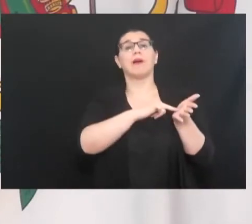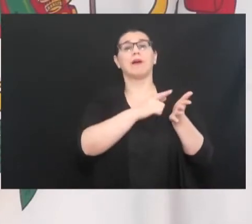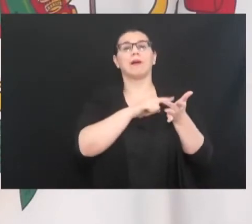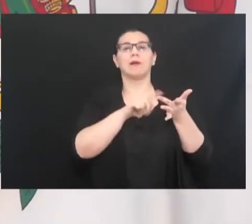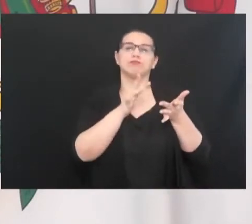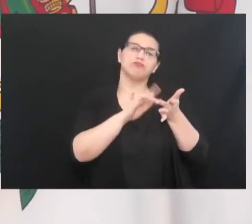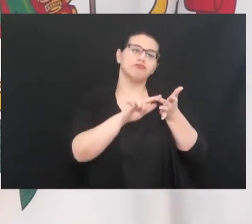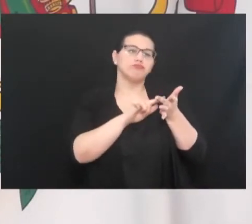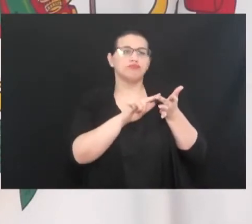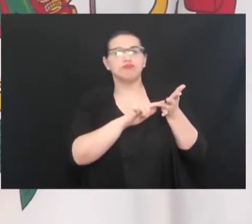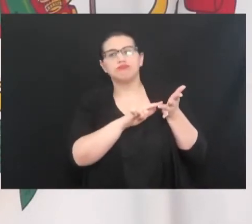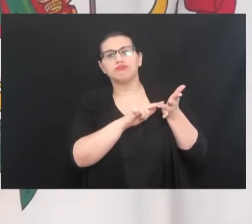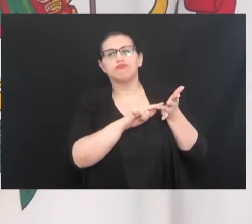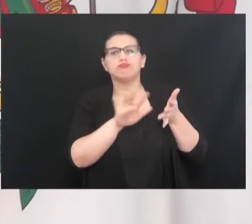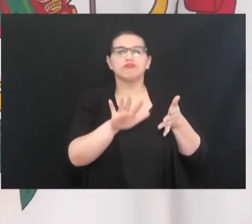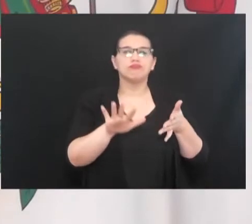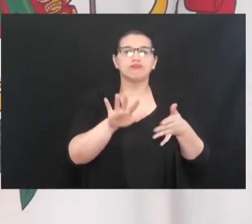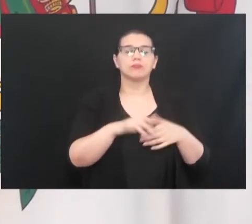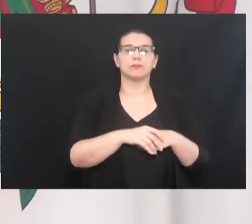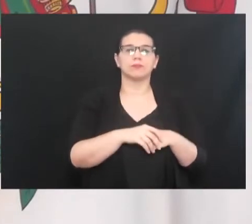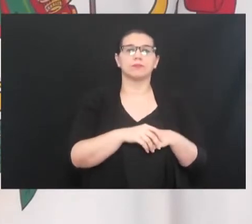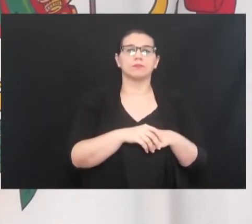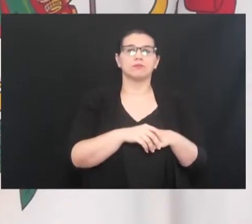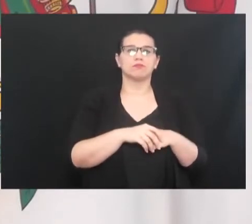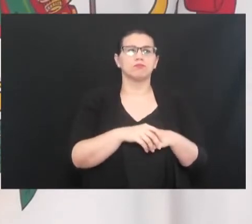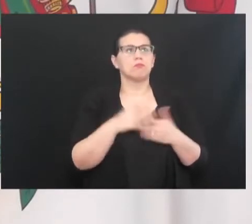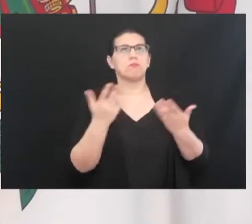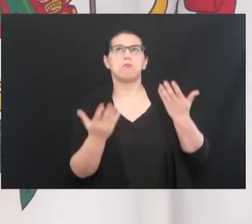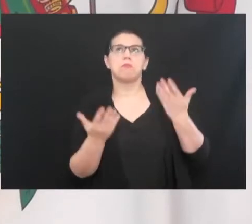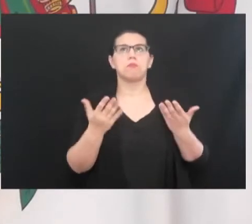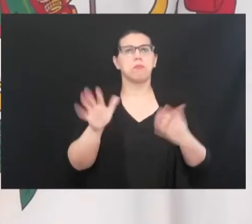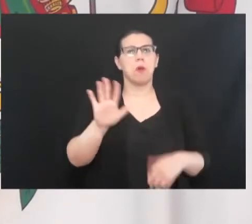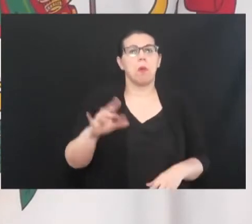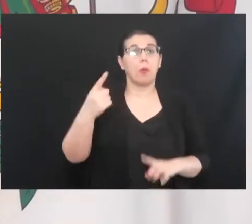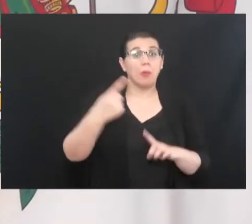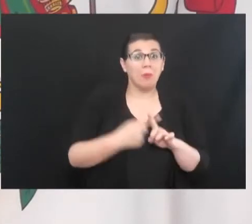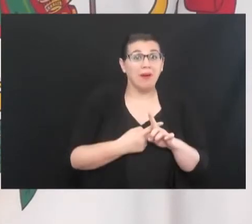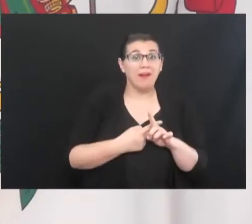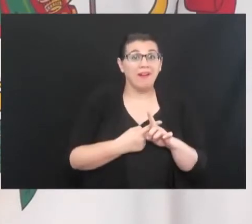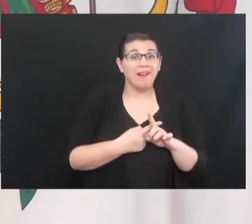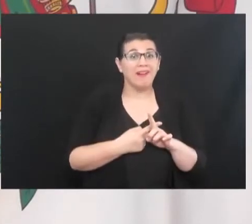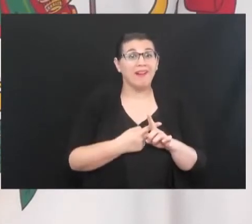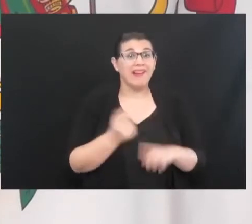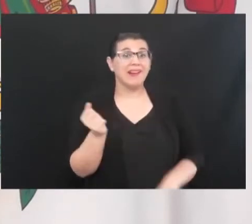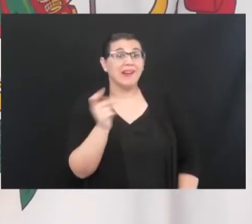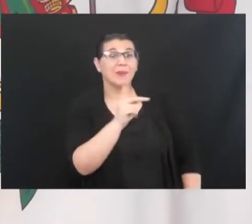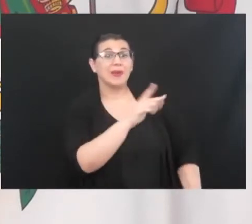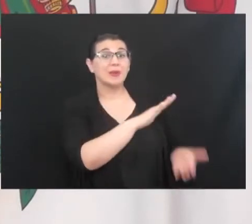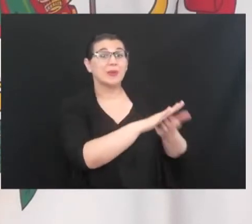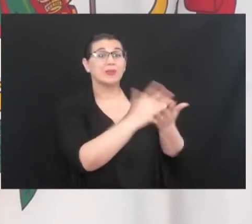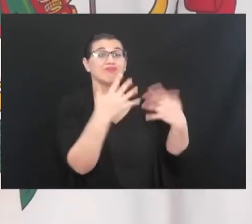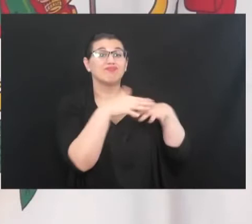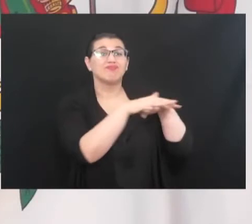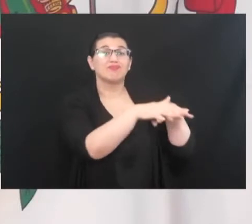In probably less than a month, we'll be going back to school. In a little over a